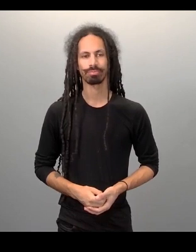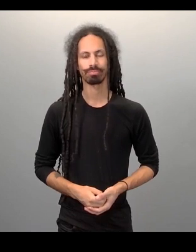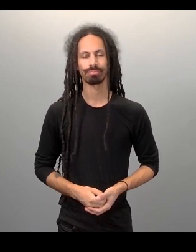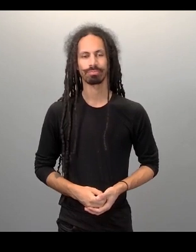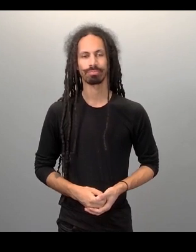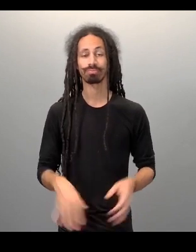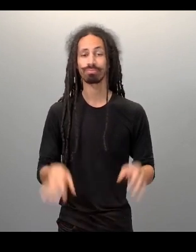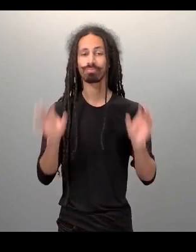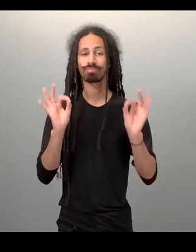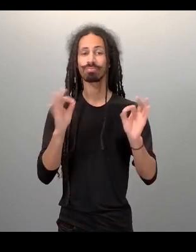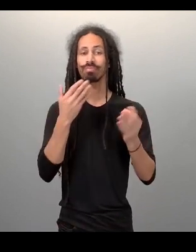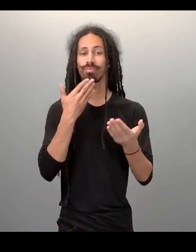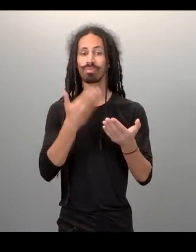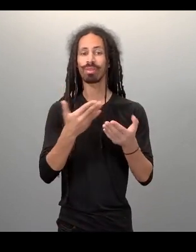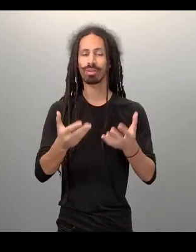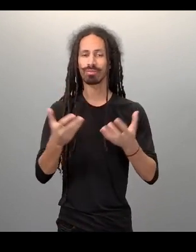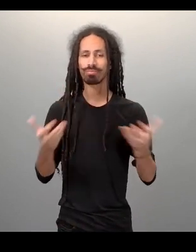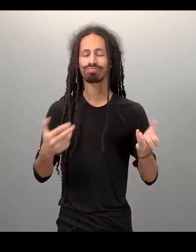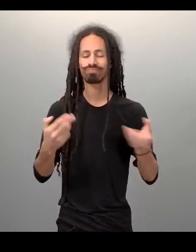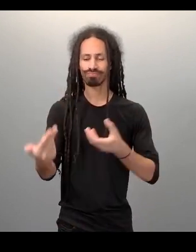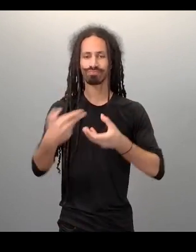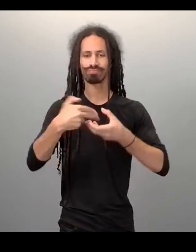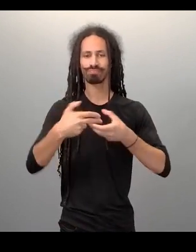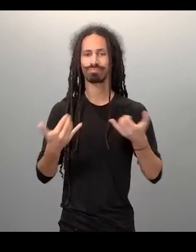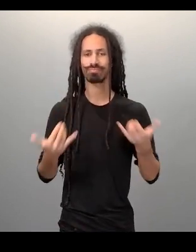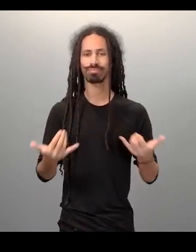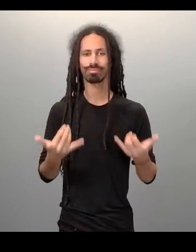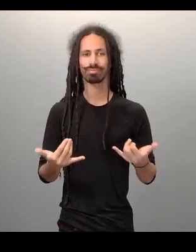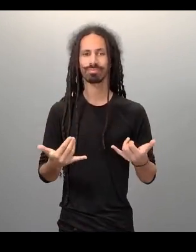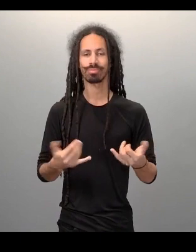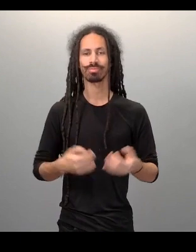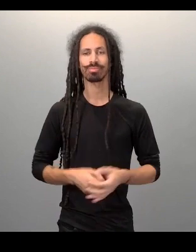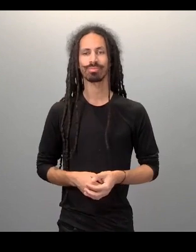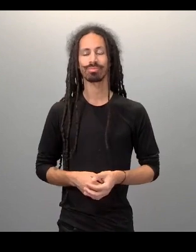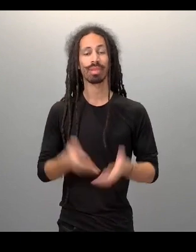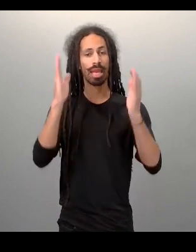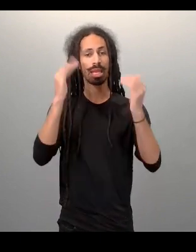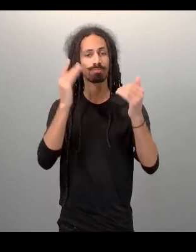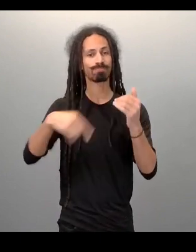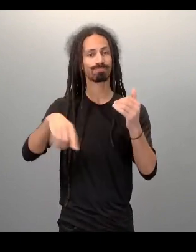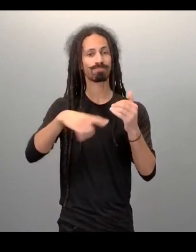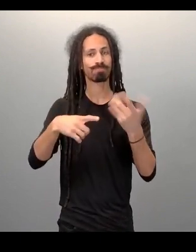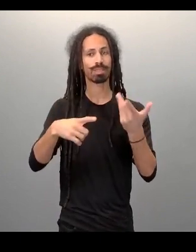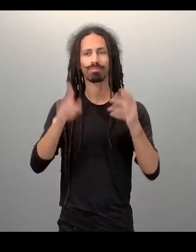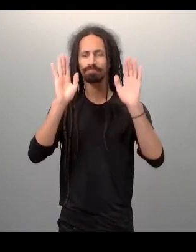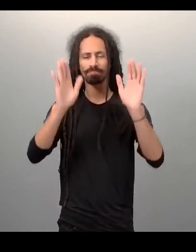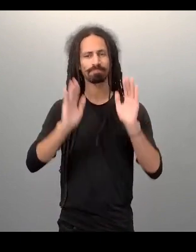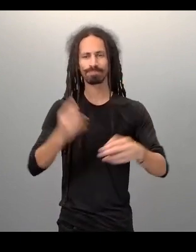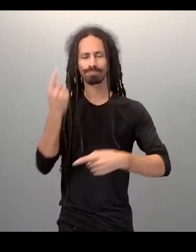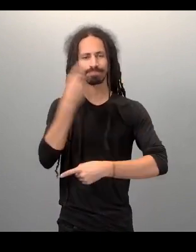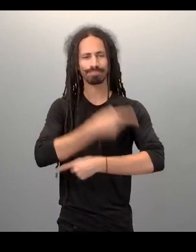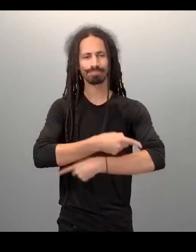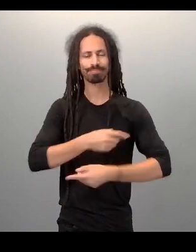Great. Thank you everyone for joining us today, and I hope you have a wonderful day.